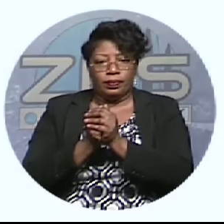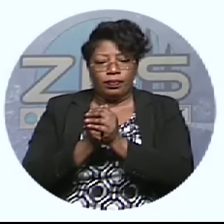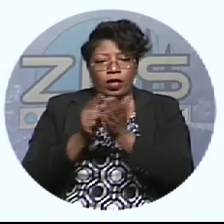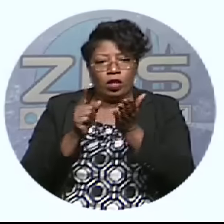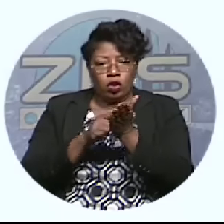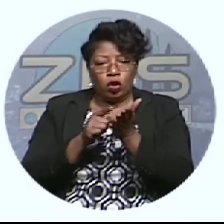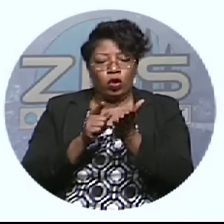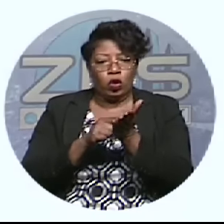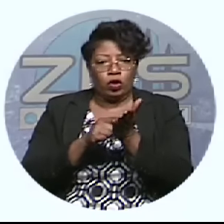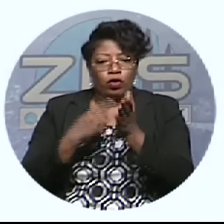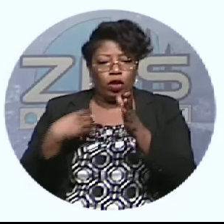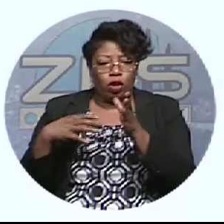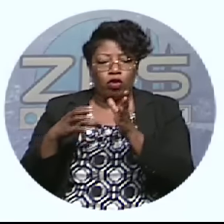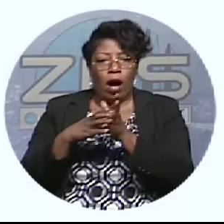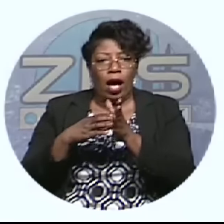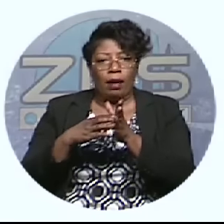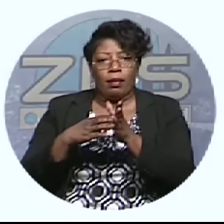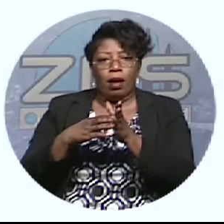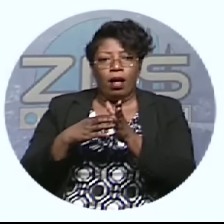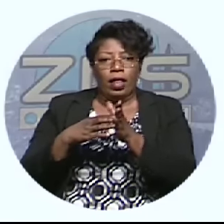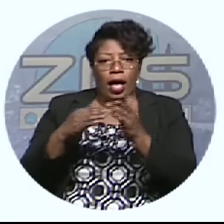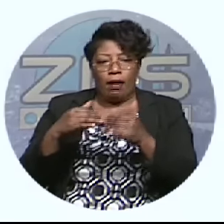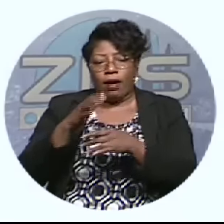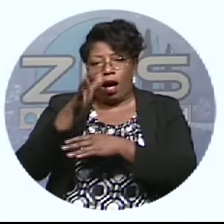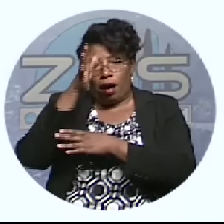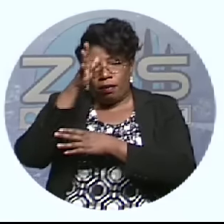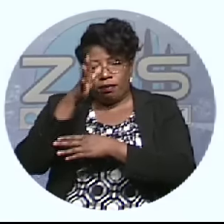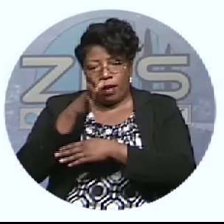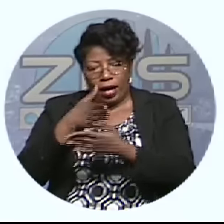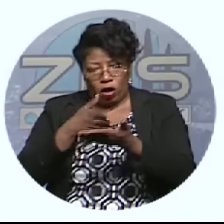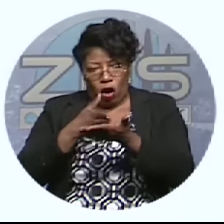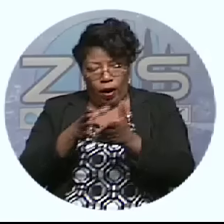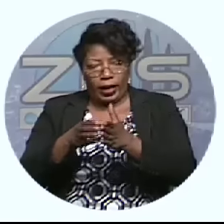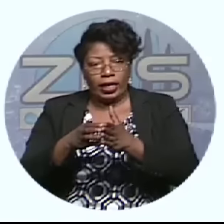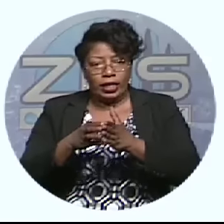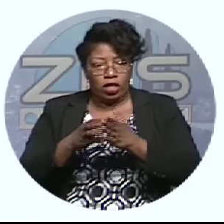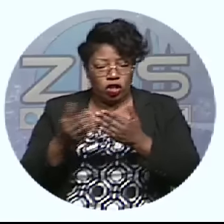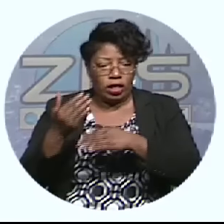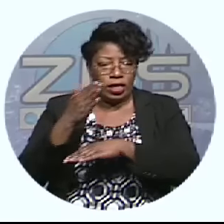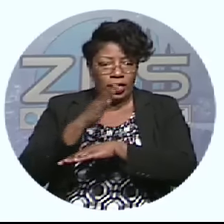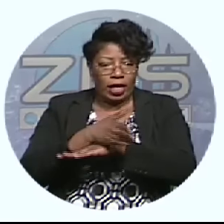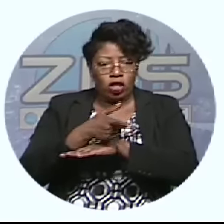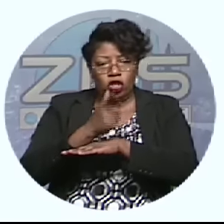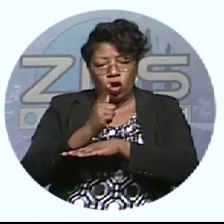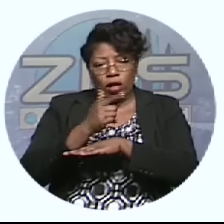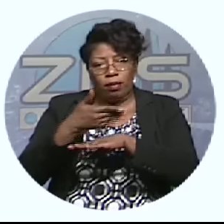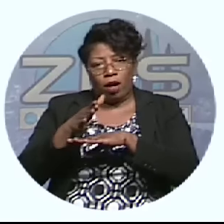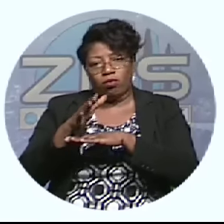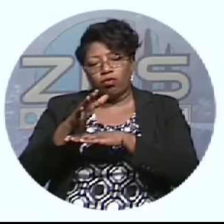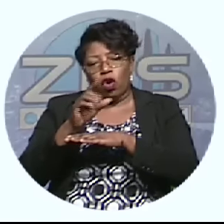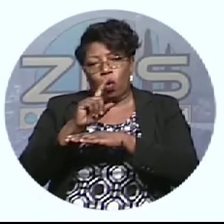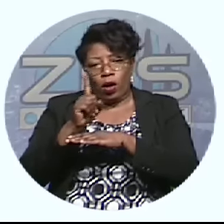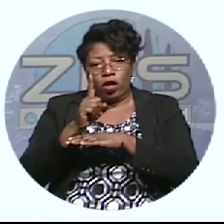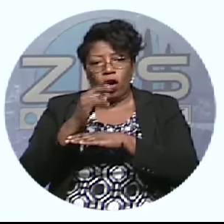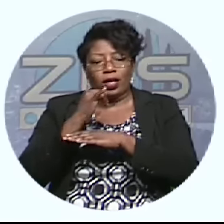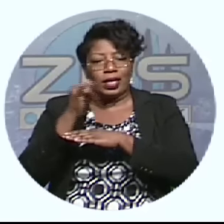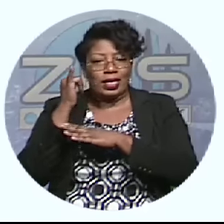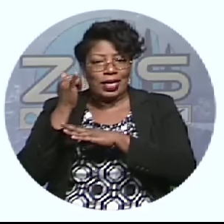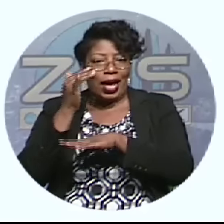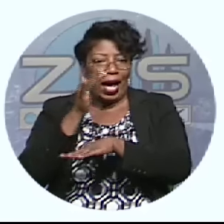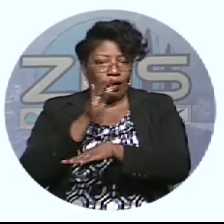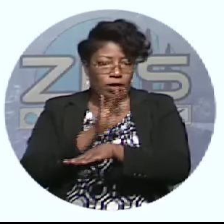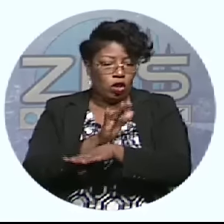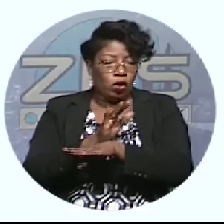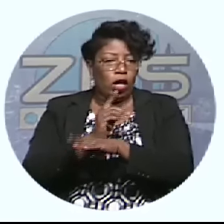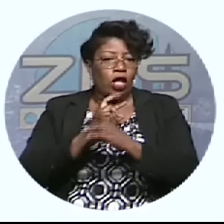In news from the Daily Crime Report, a man is detained in stable condition in hospital tonight after being shot around 1 o'clock yesterday afternoon.